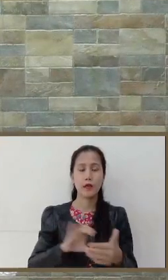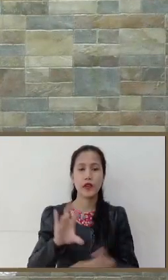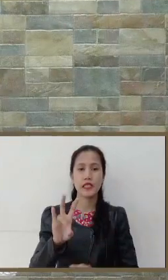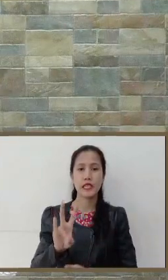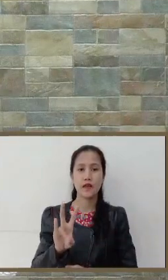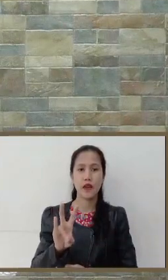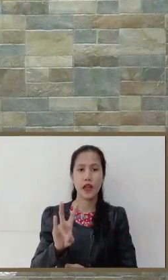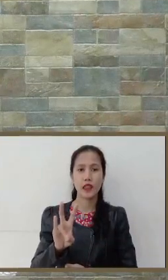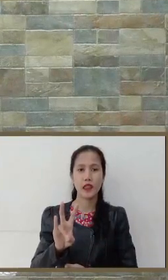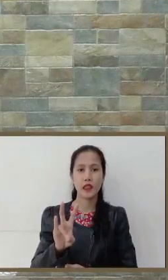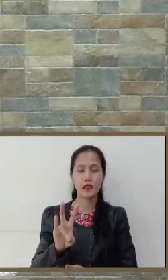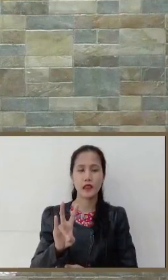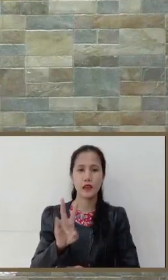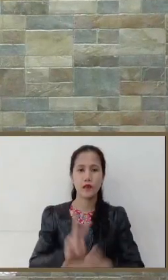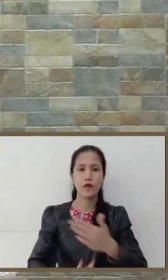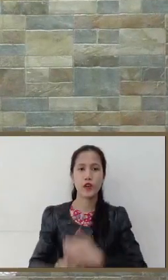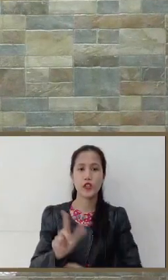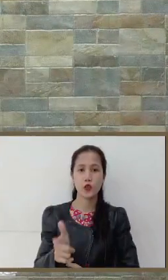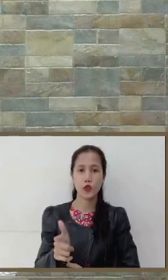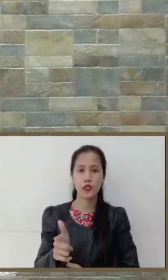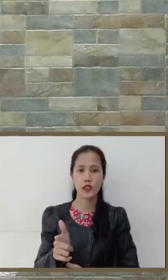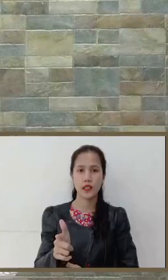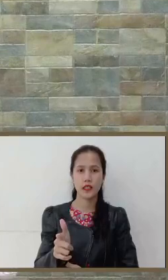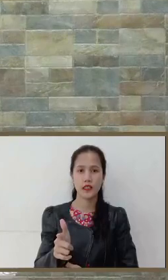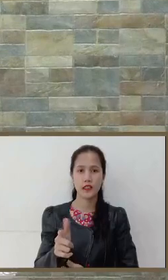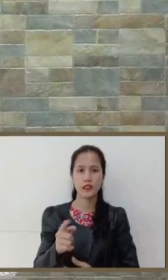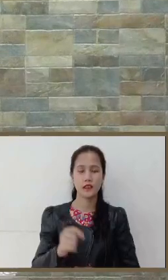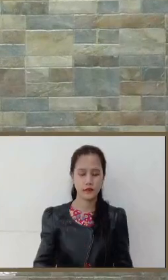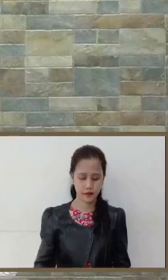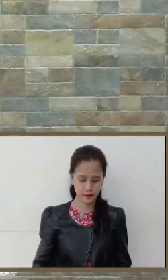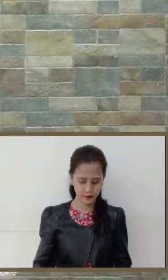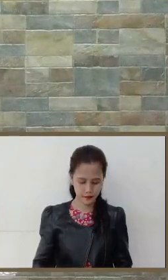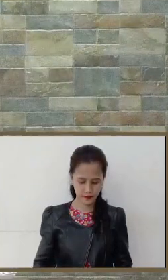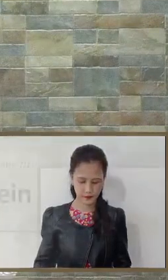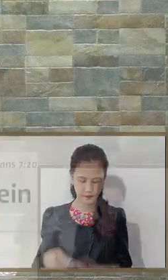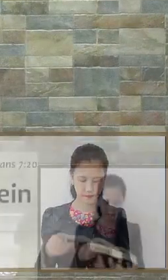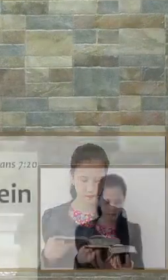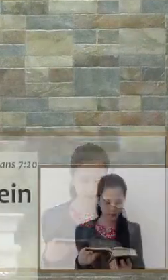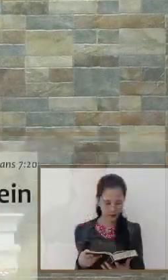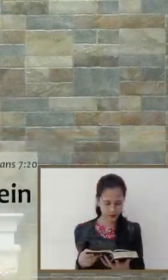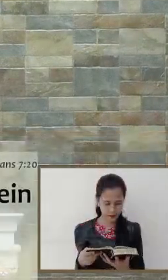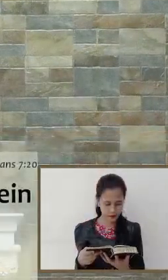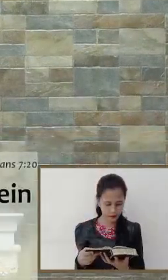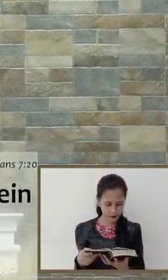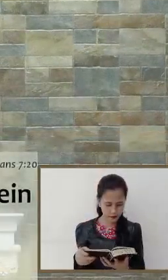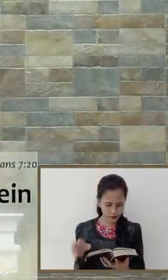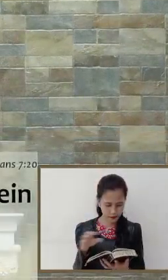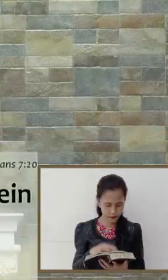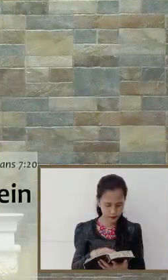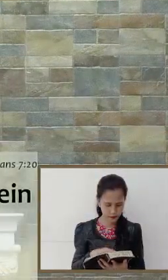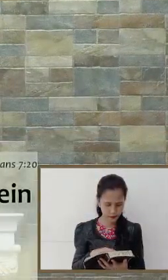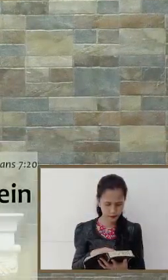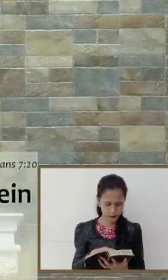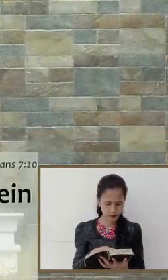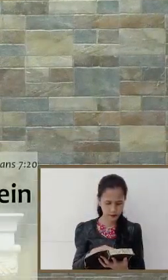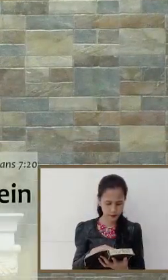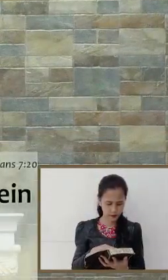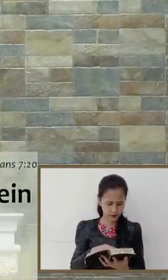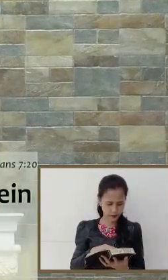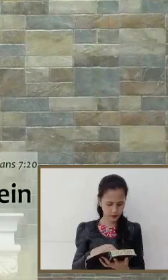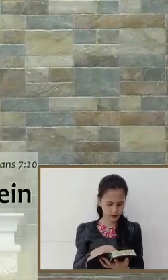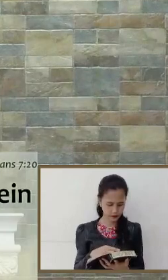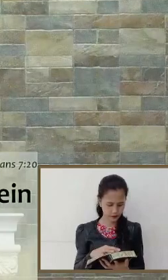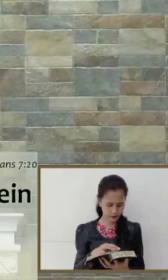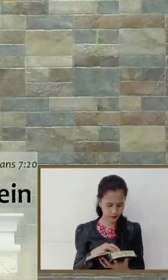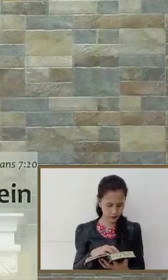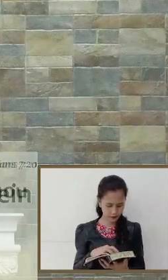First Corinthians chapter number 7 and verse number 20. Let every man abide in the same calling wherein